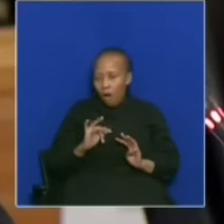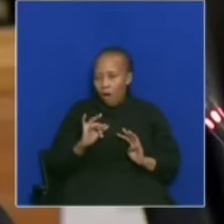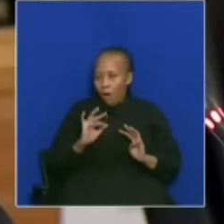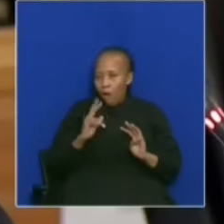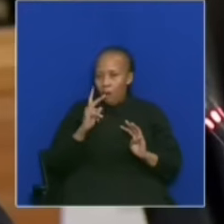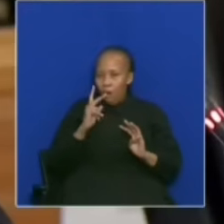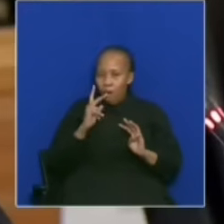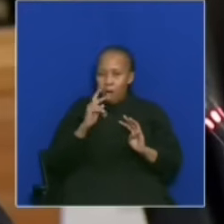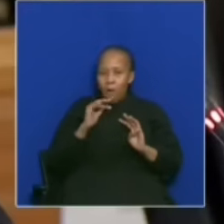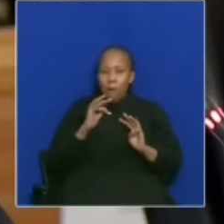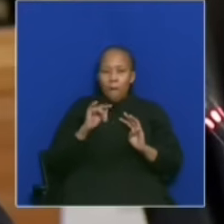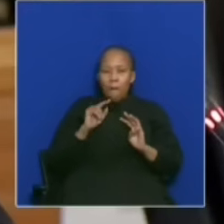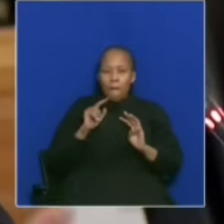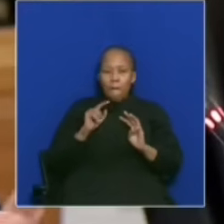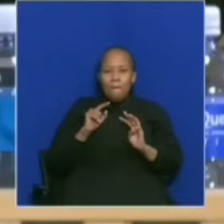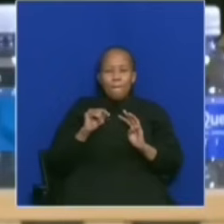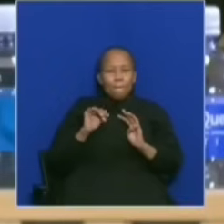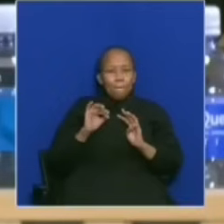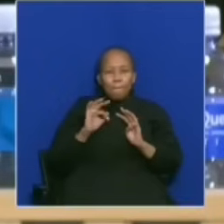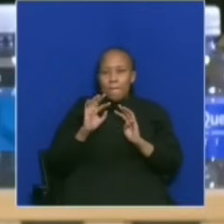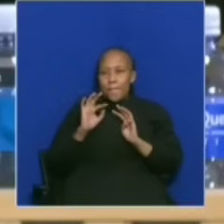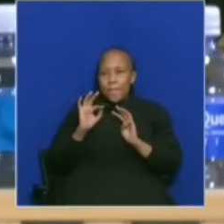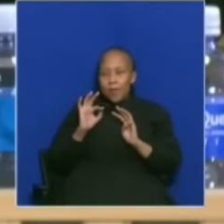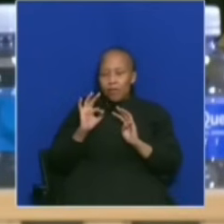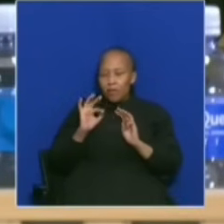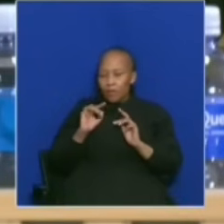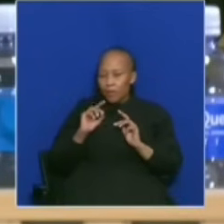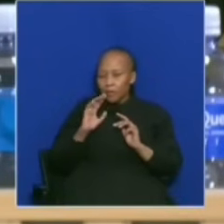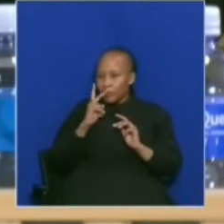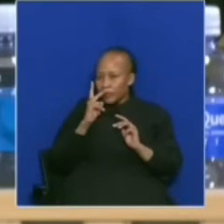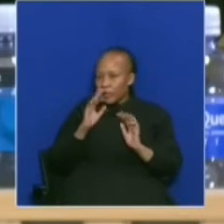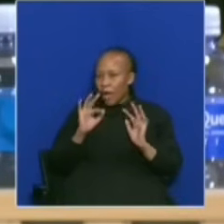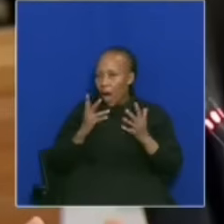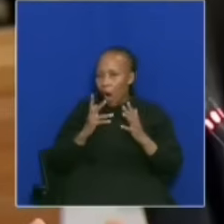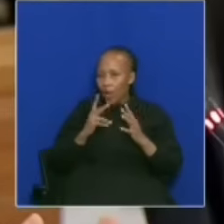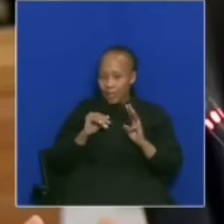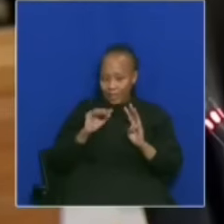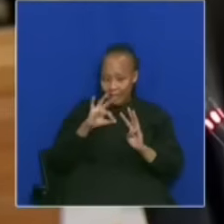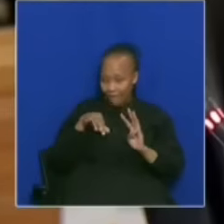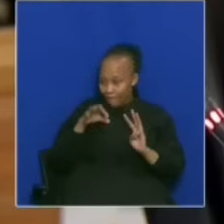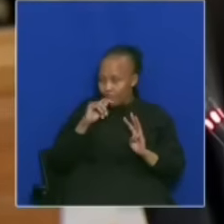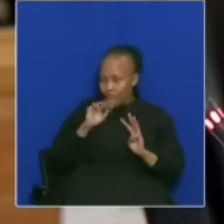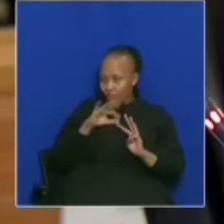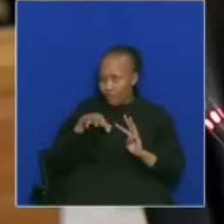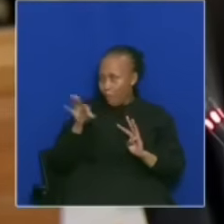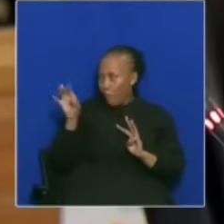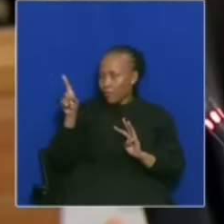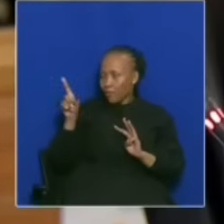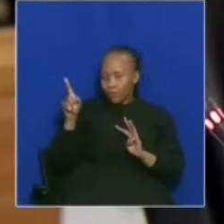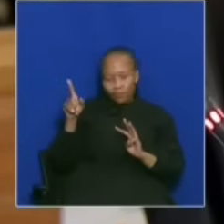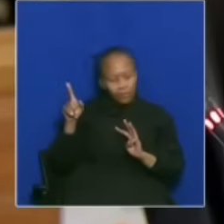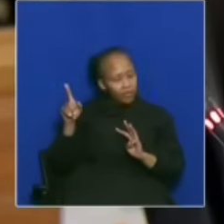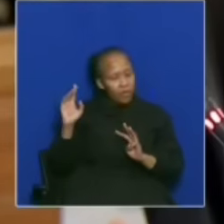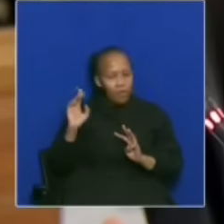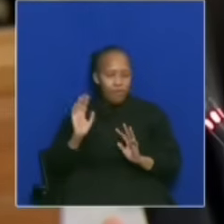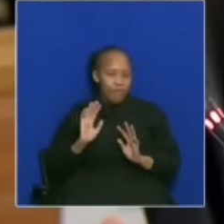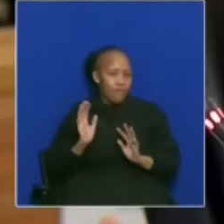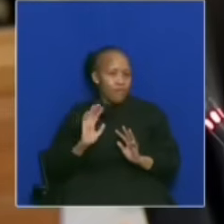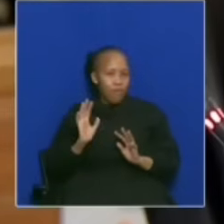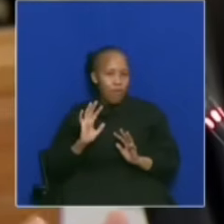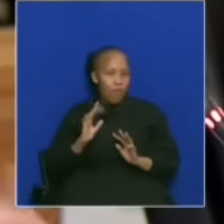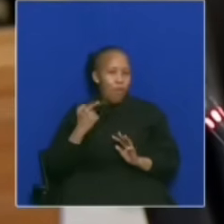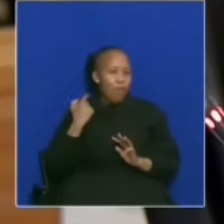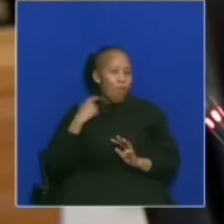General Khan's phone. They were received from his phone. So that's there how are we know. chats, Okay. so anything in white on these chats is chats that